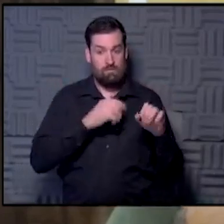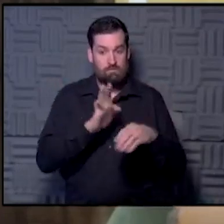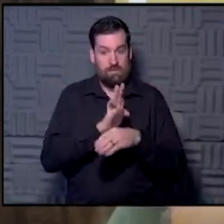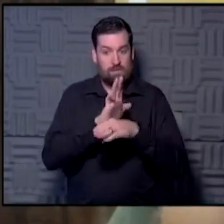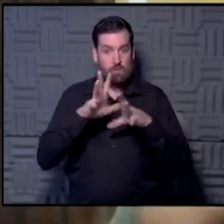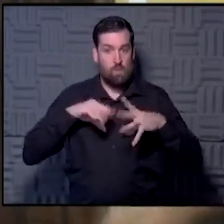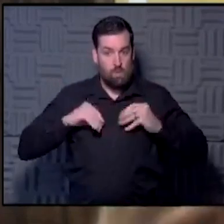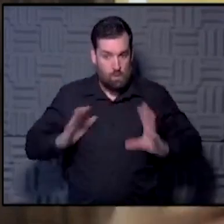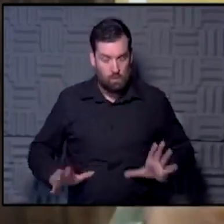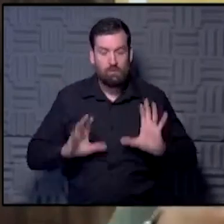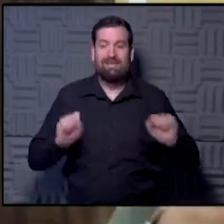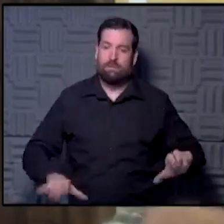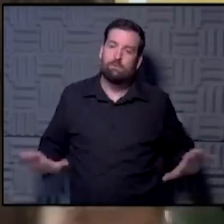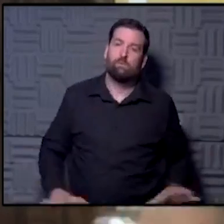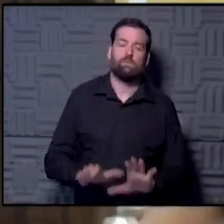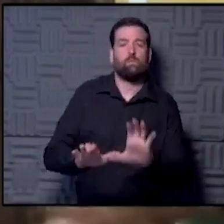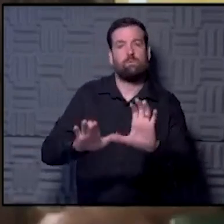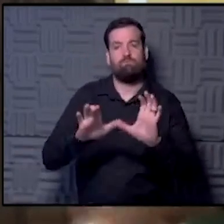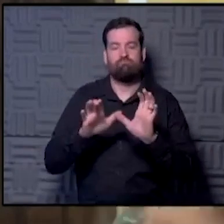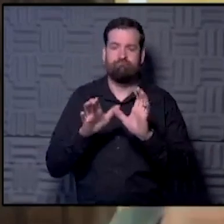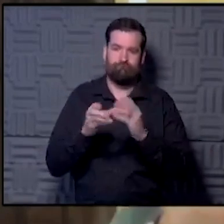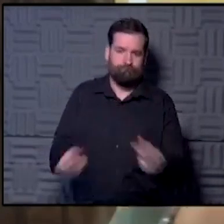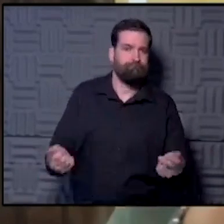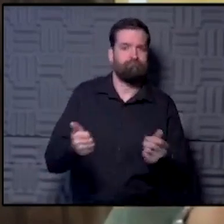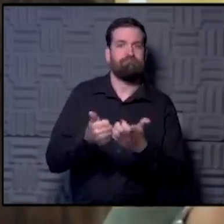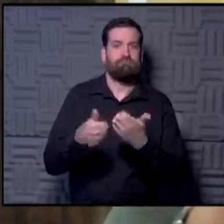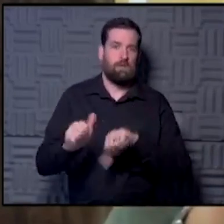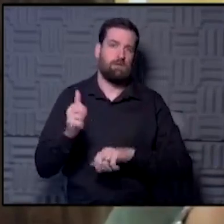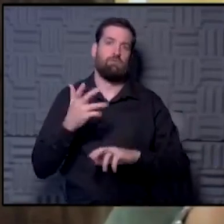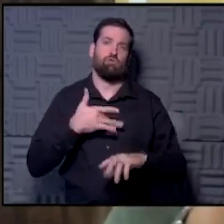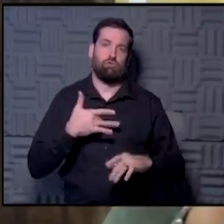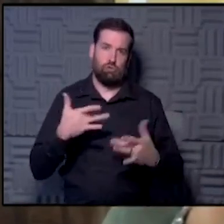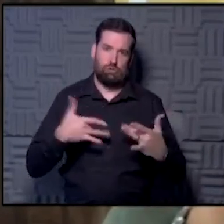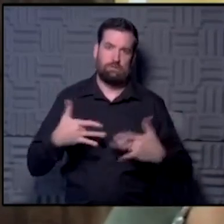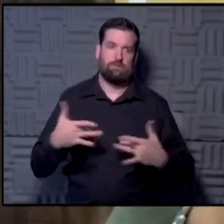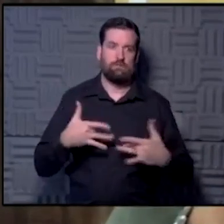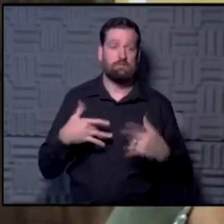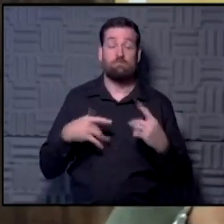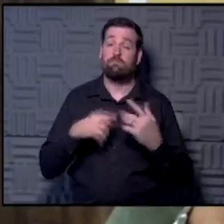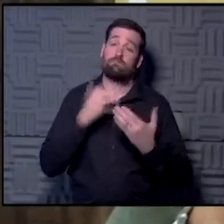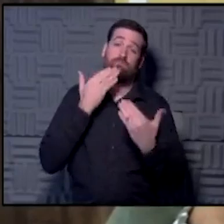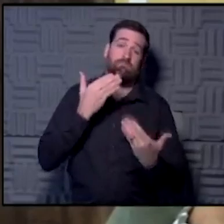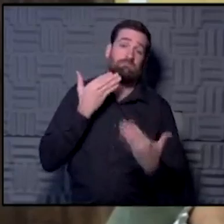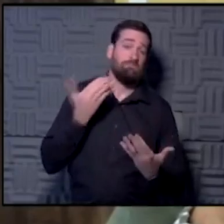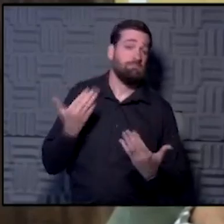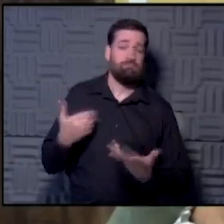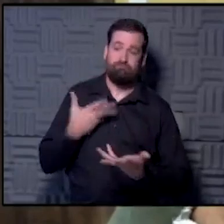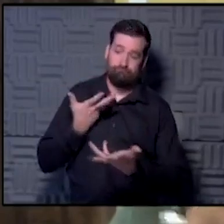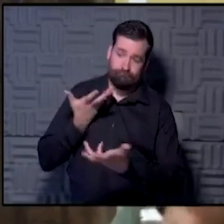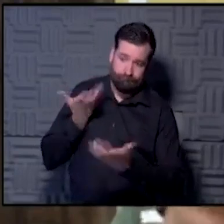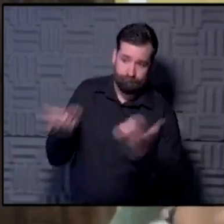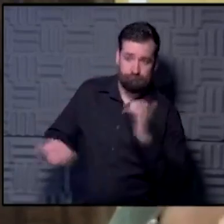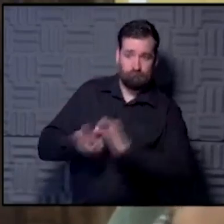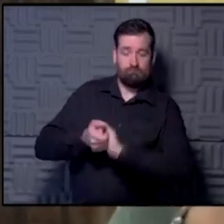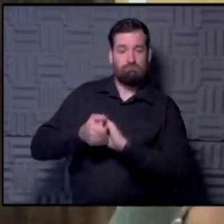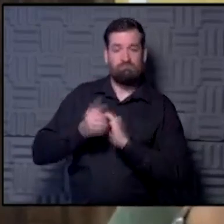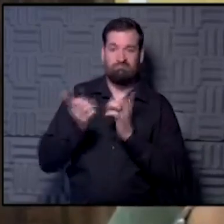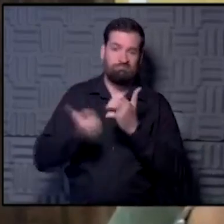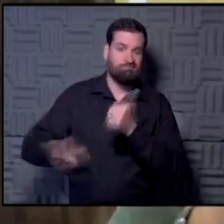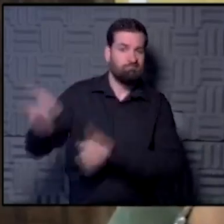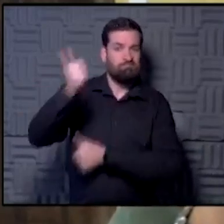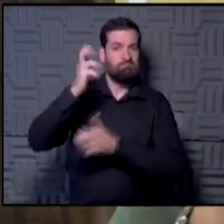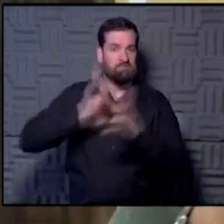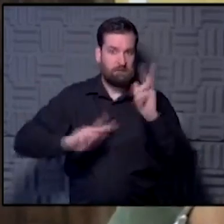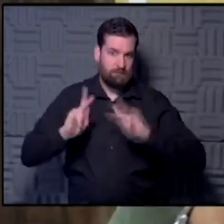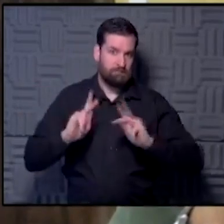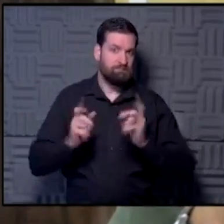to be able to help be proactive and help mitigate any of those concerns. But thankfully, we've been working really closely with the people and the powers that be to be able to make